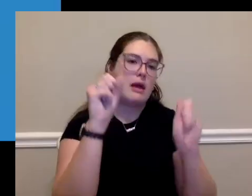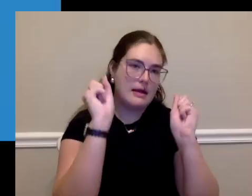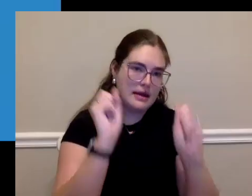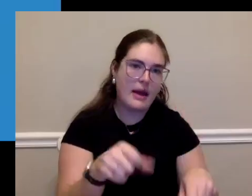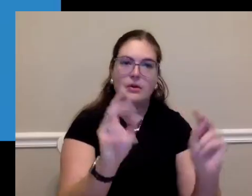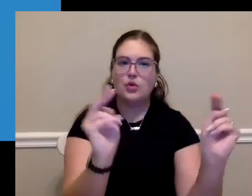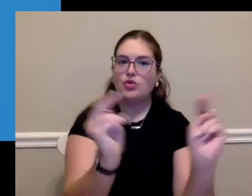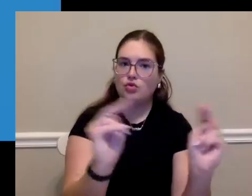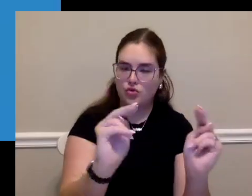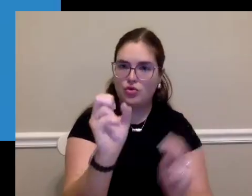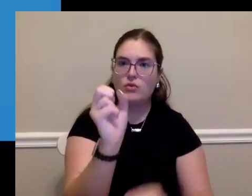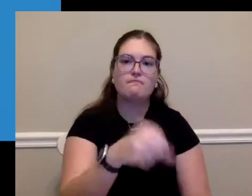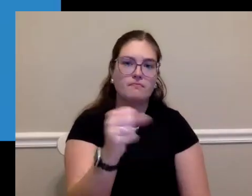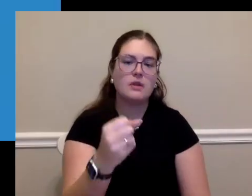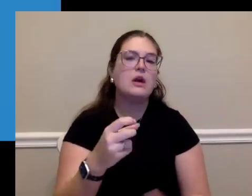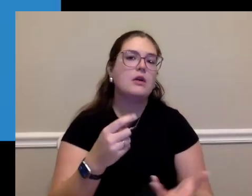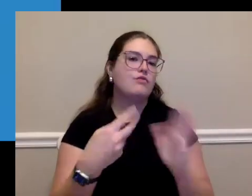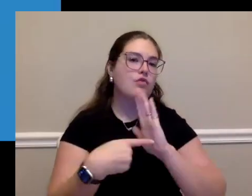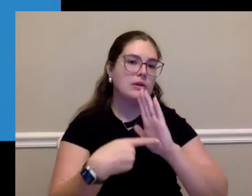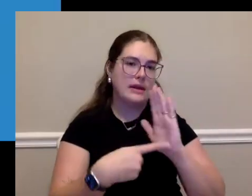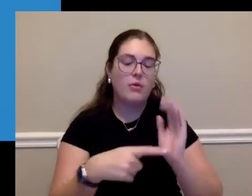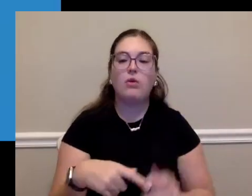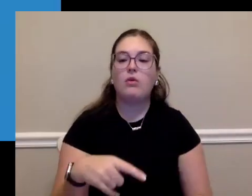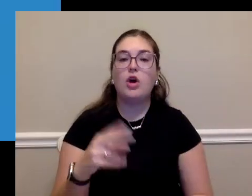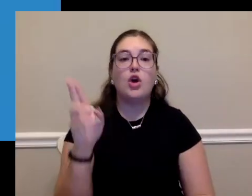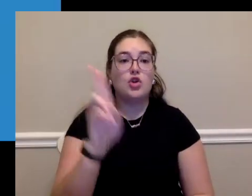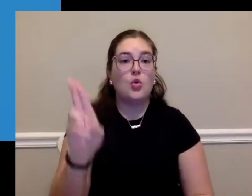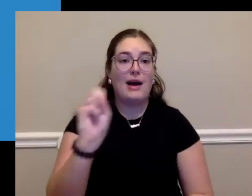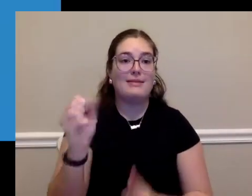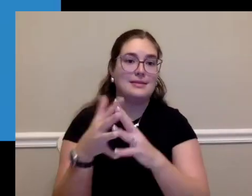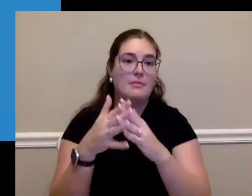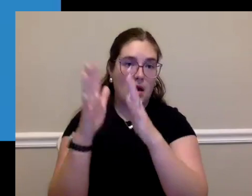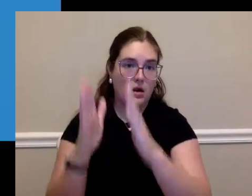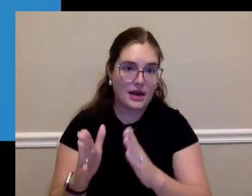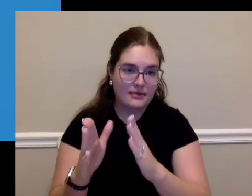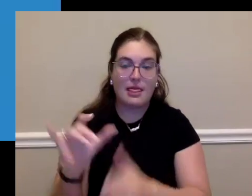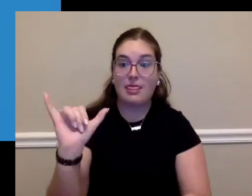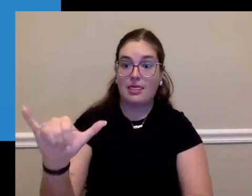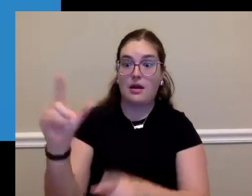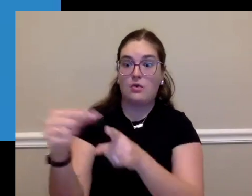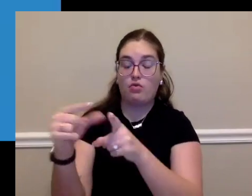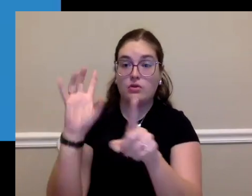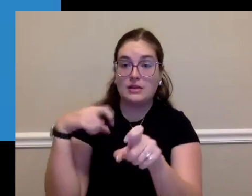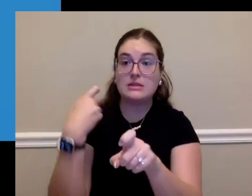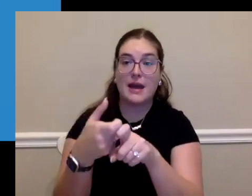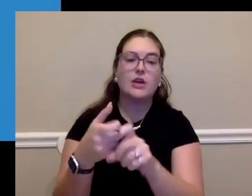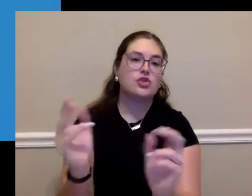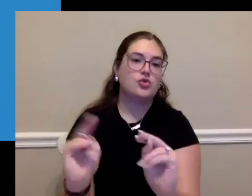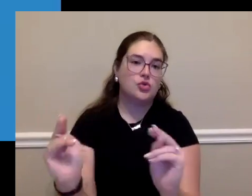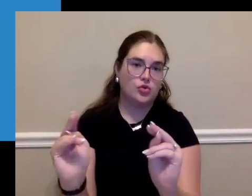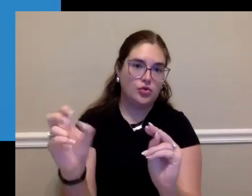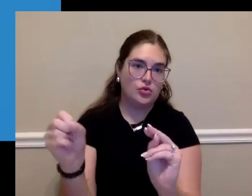which would be a US person, is gender neutral. But the article you